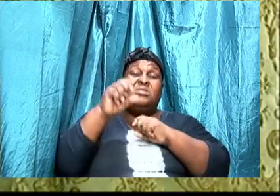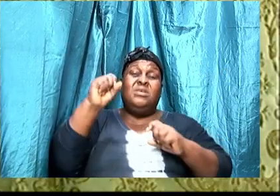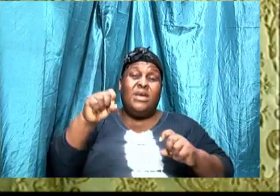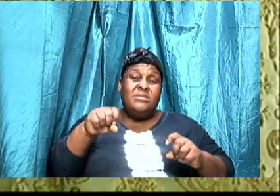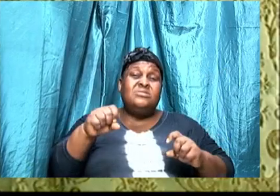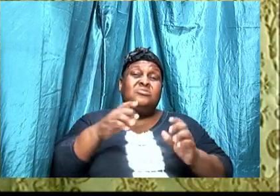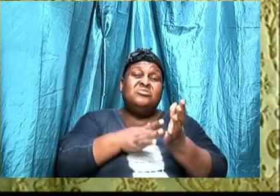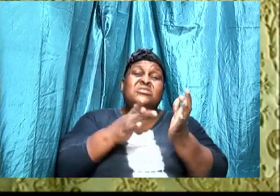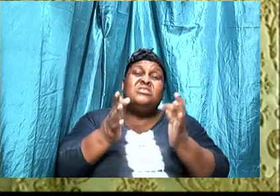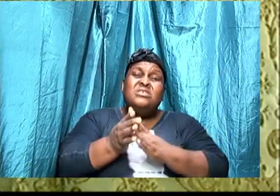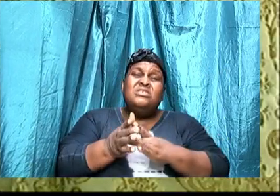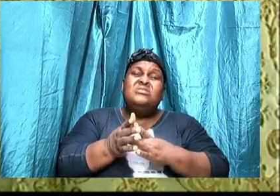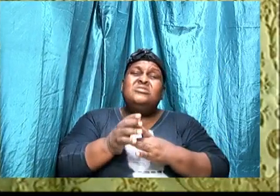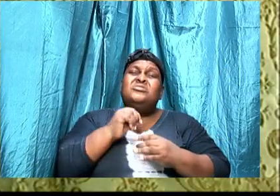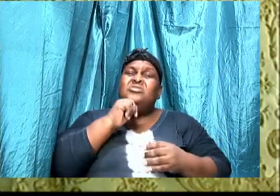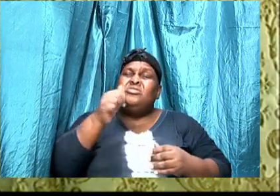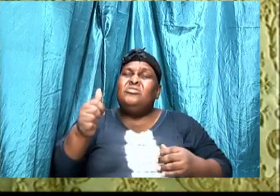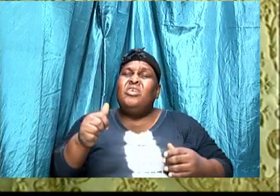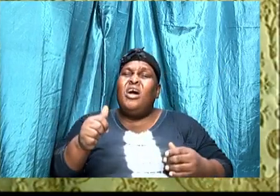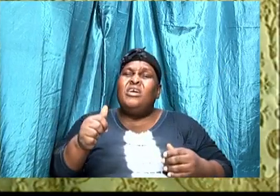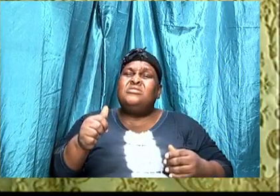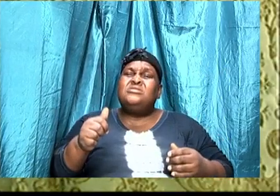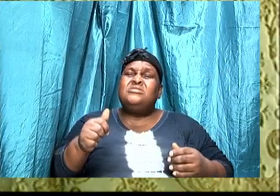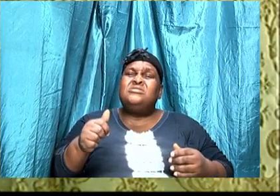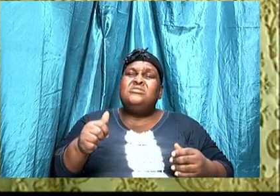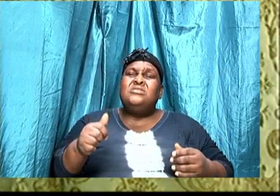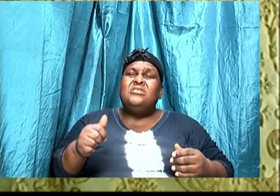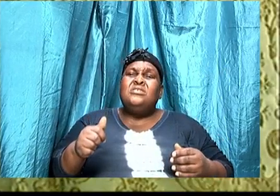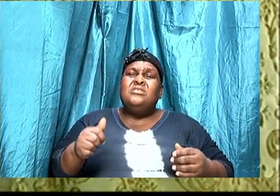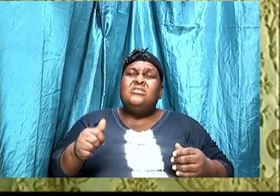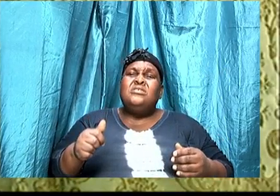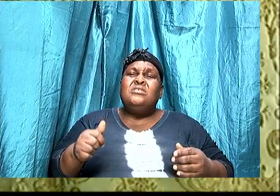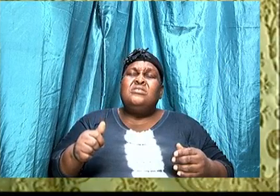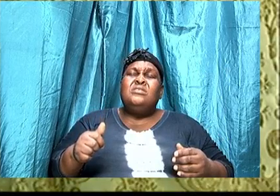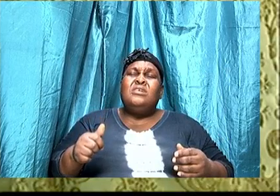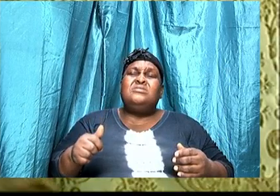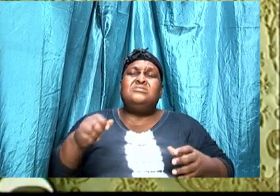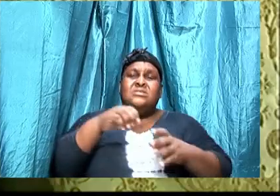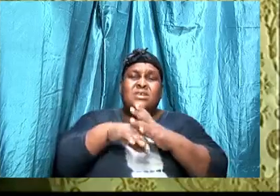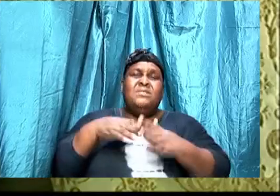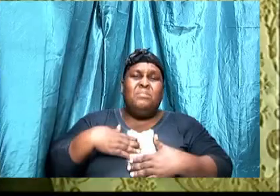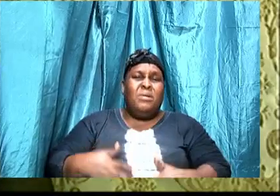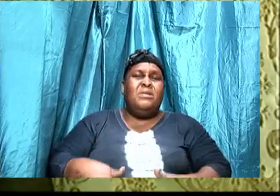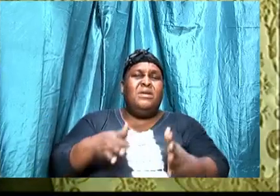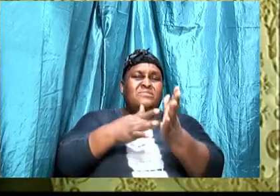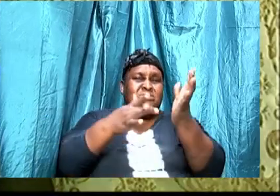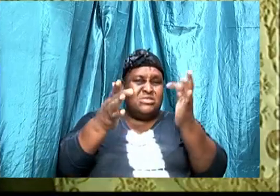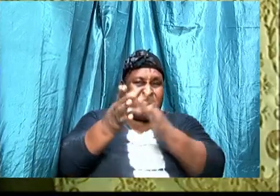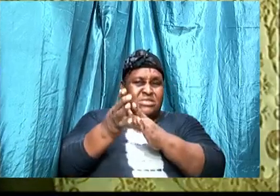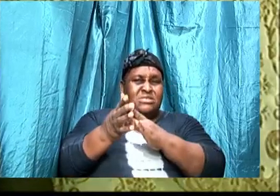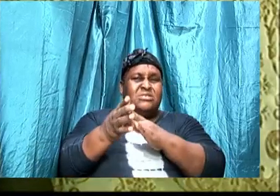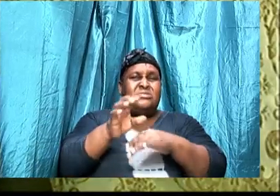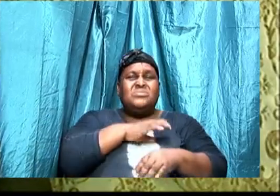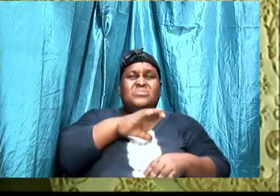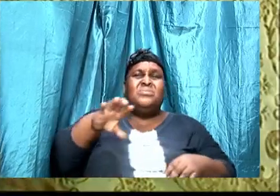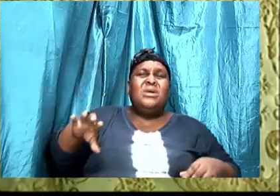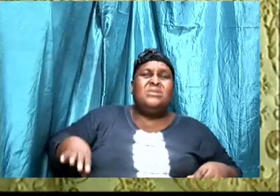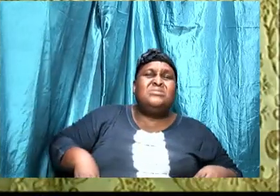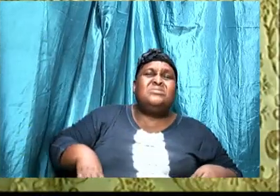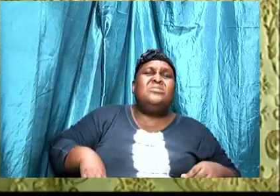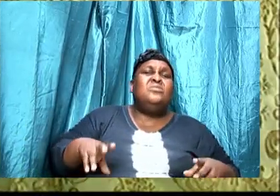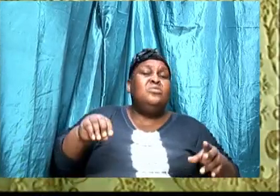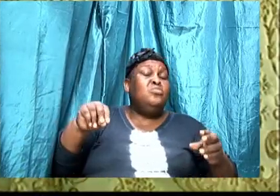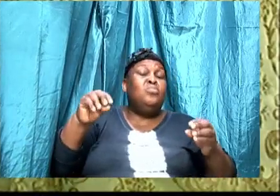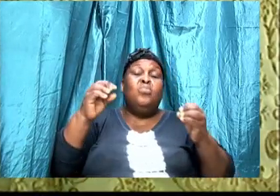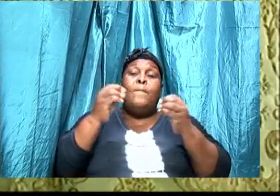no longer in this body, in the body of Jesus Christ, in the physical body of Jesus Christ, the physical body of Jesus Christ. He's no